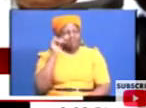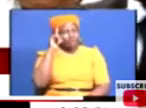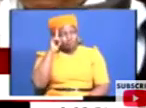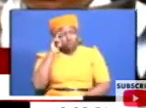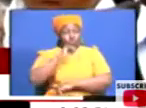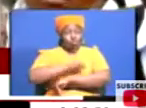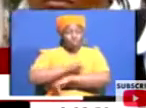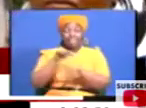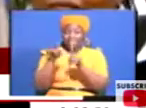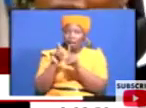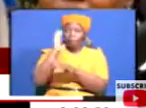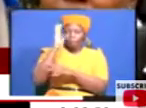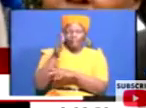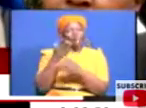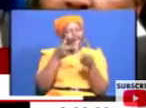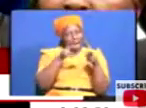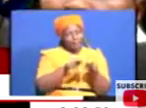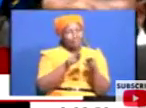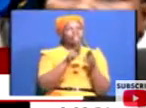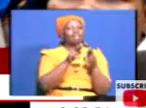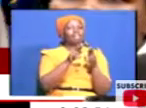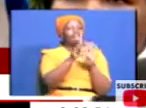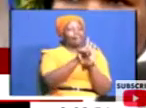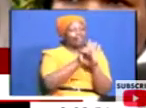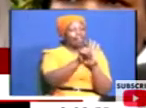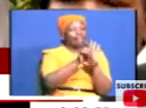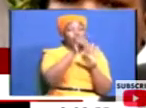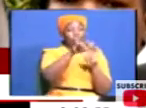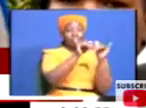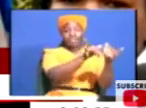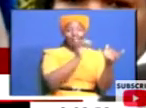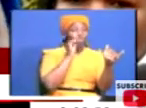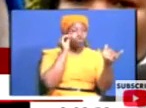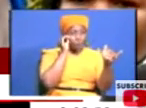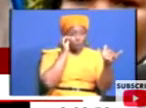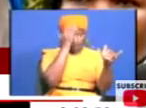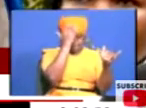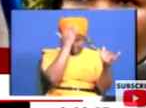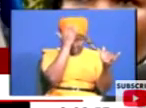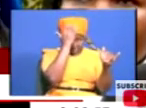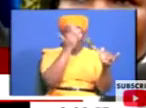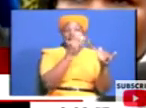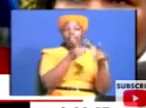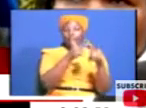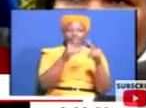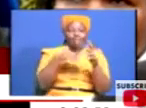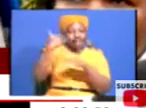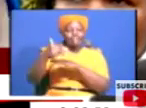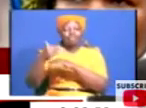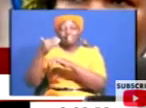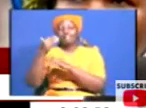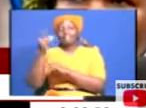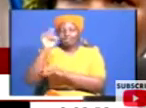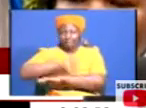The same will apply. The day scholars should remain at home for that Monday. Report the following day. The